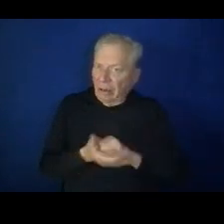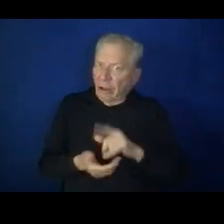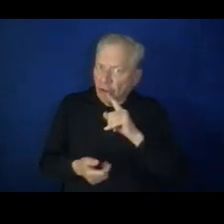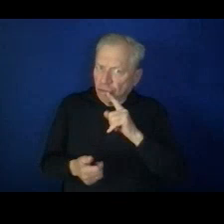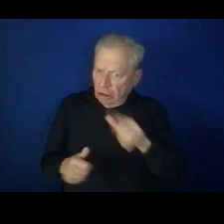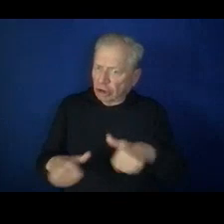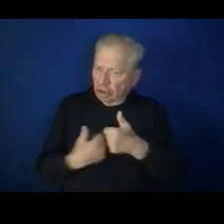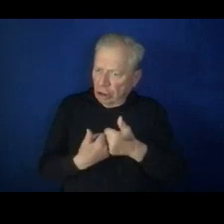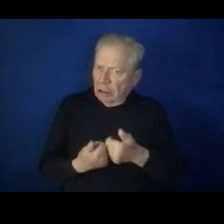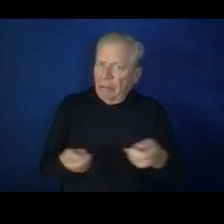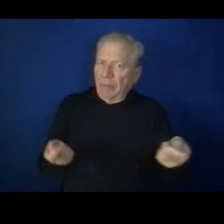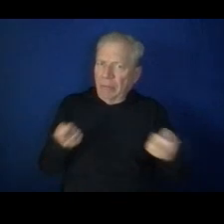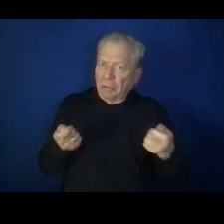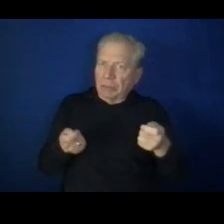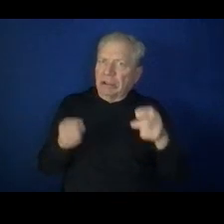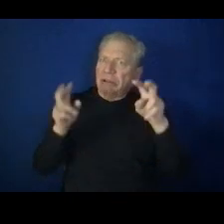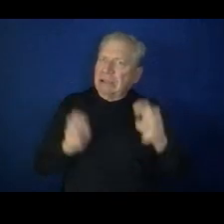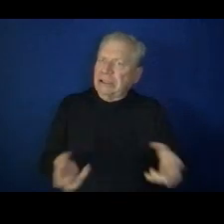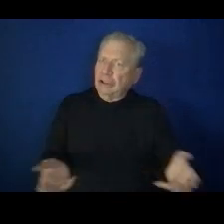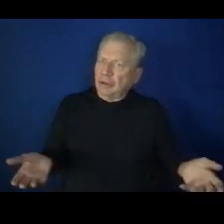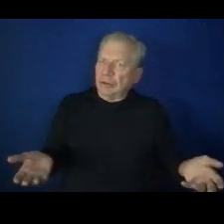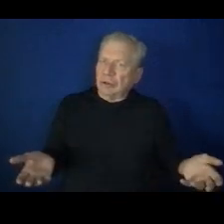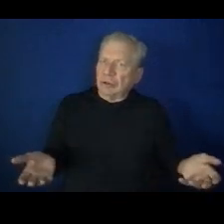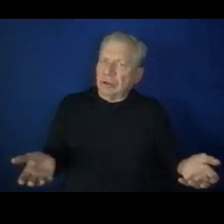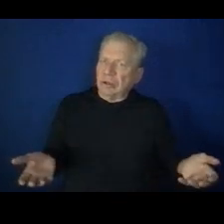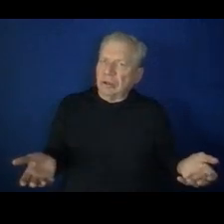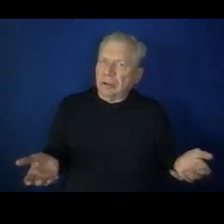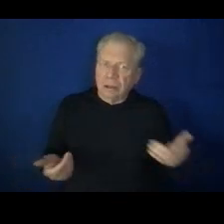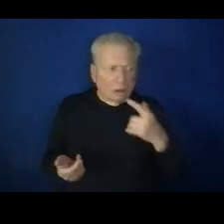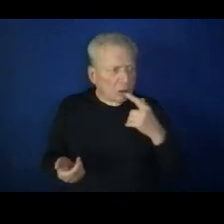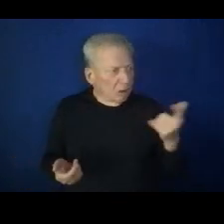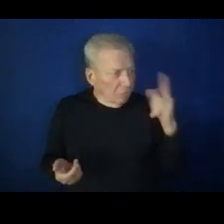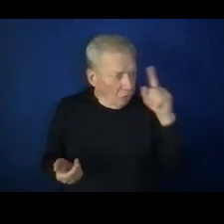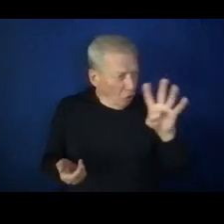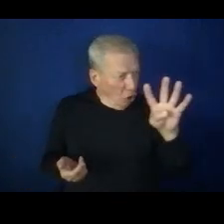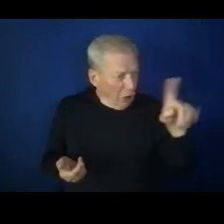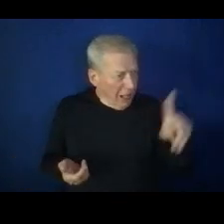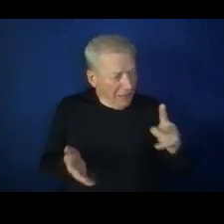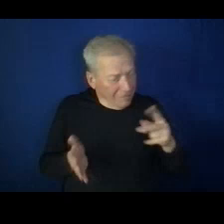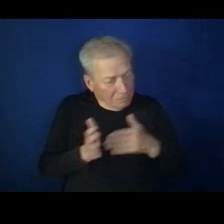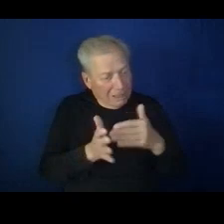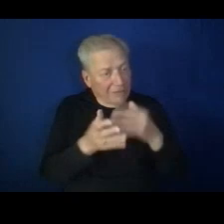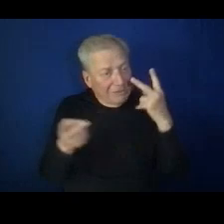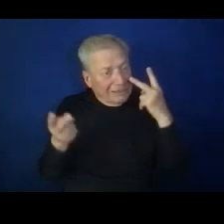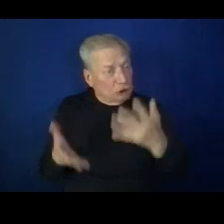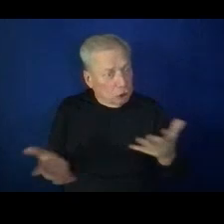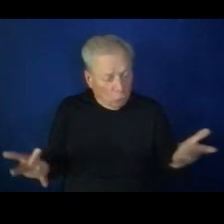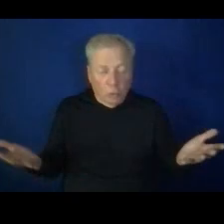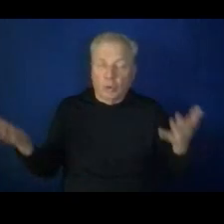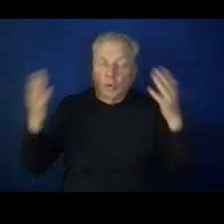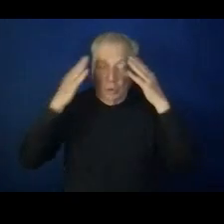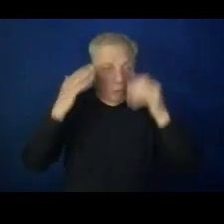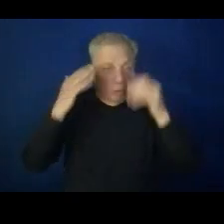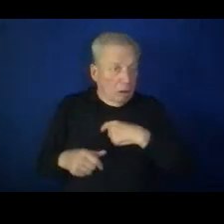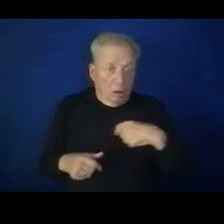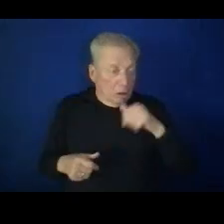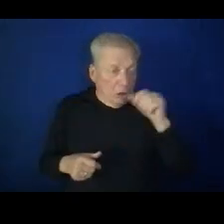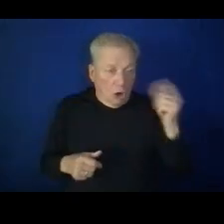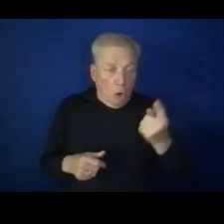management issue. 4.5 million visitors. We're not always going to get it